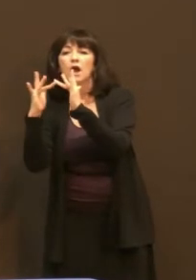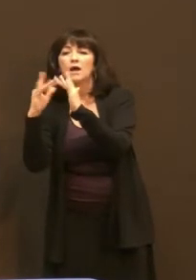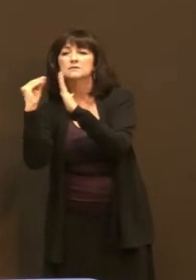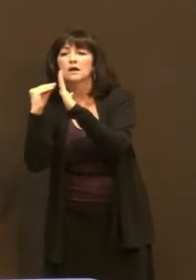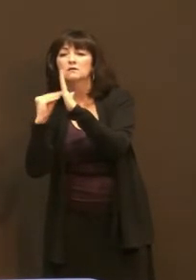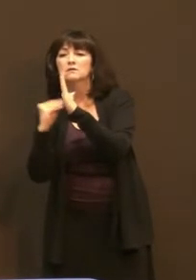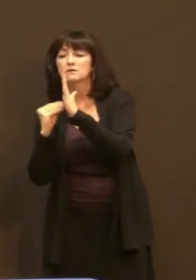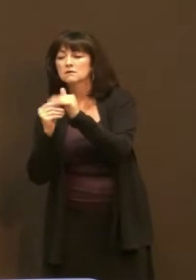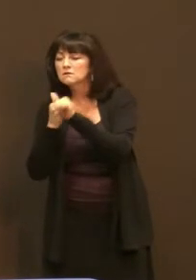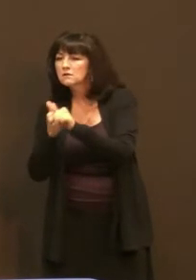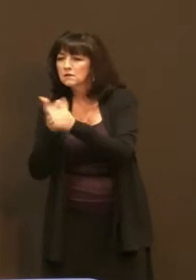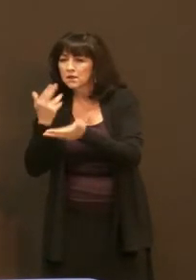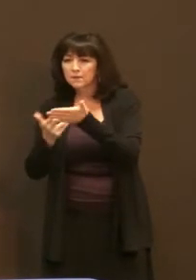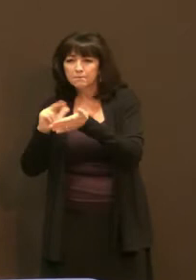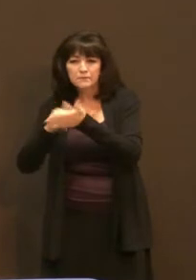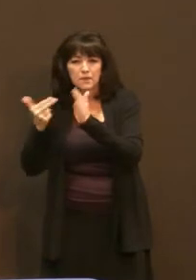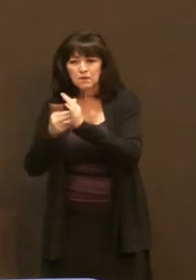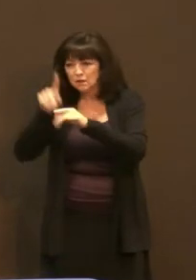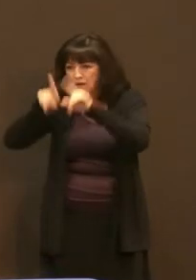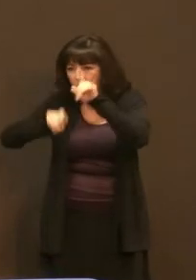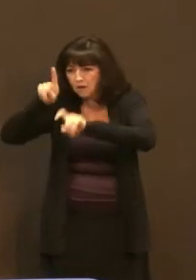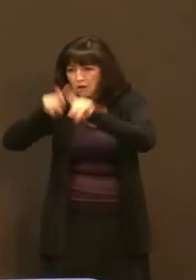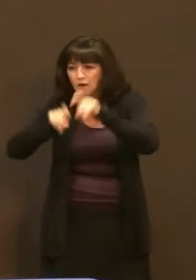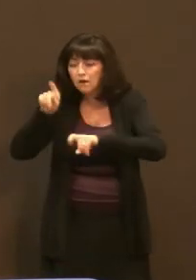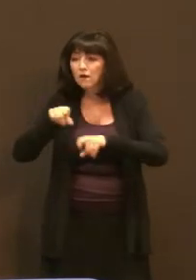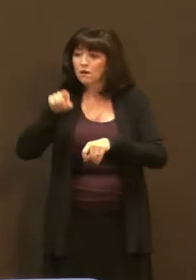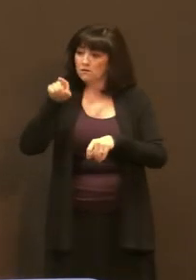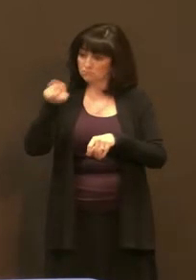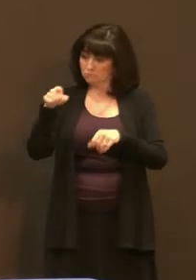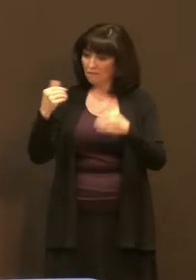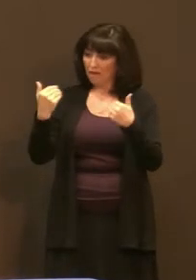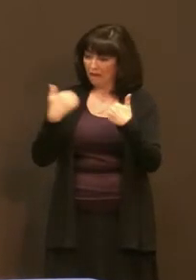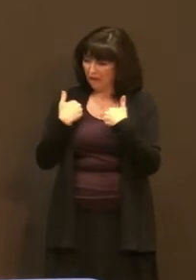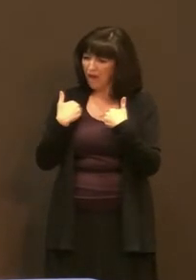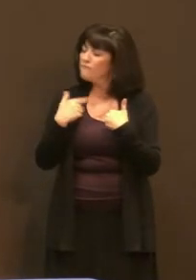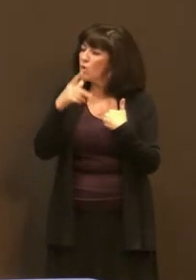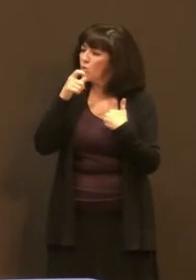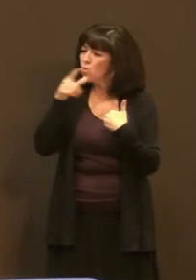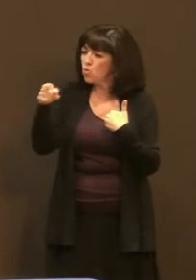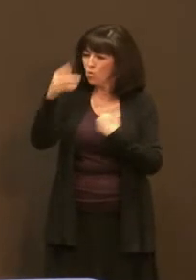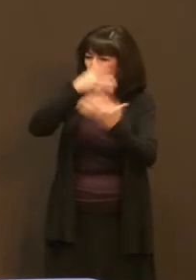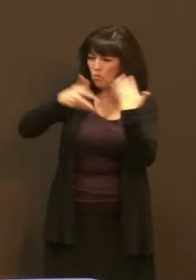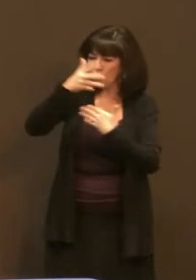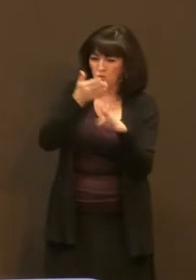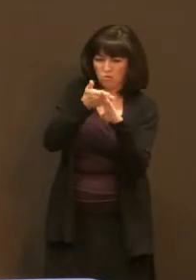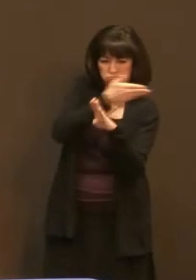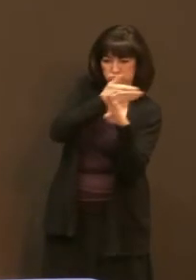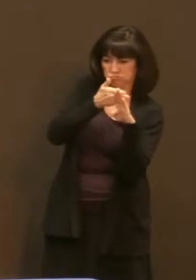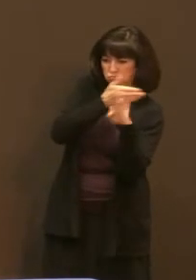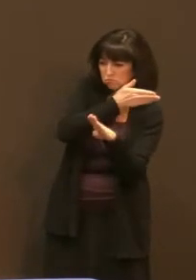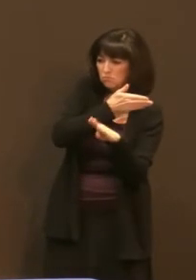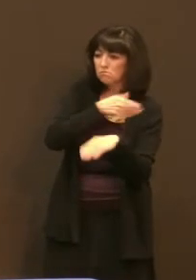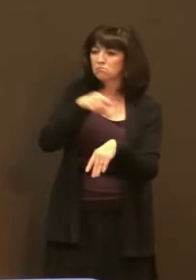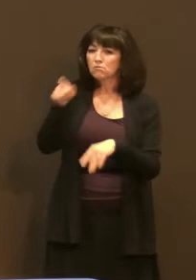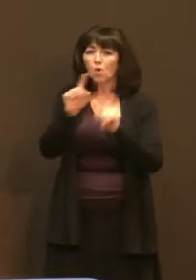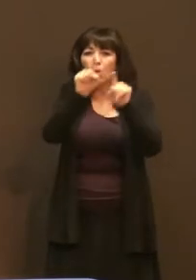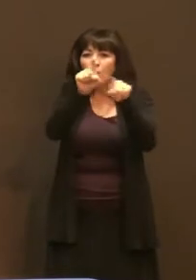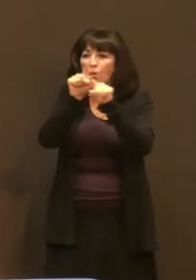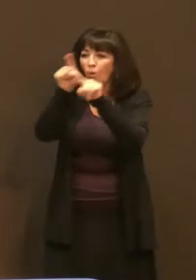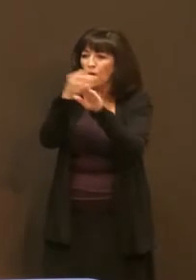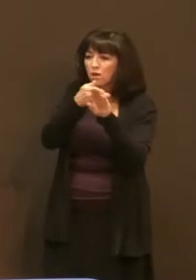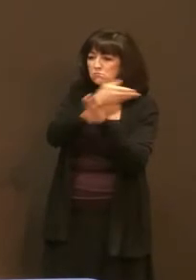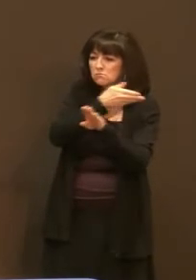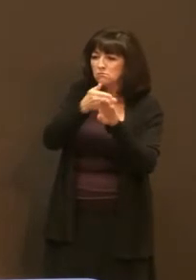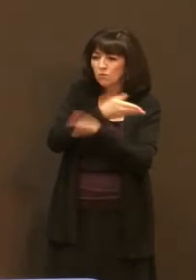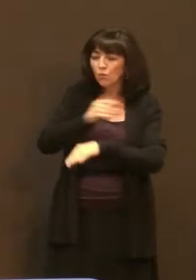do now, so that you're able to allow more people to do more activities publicly and go back